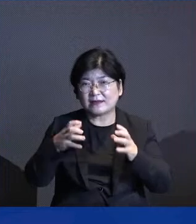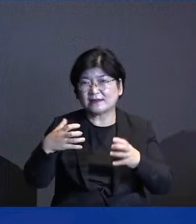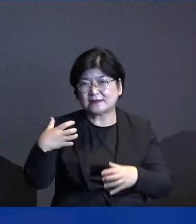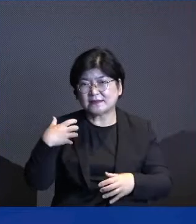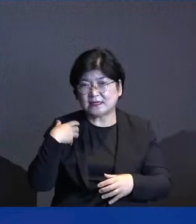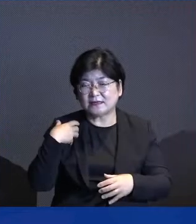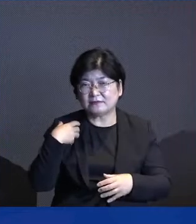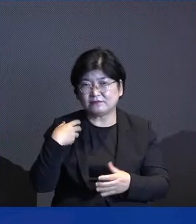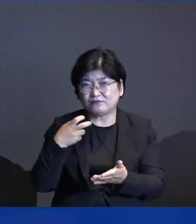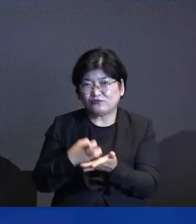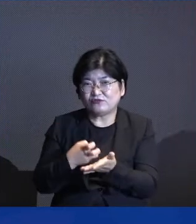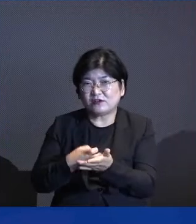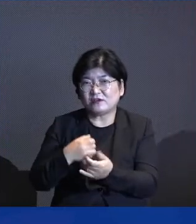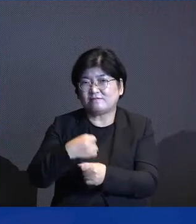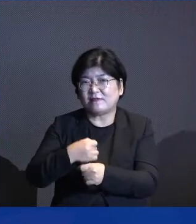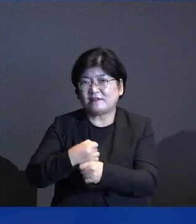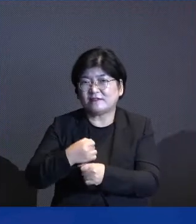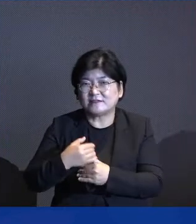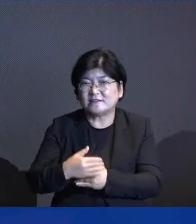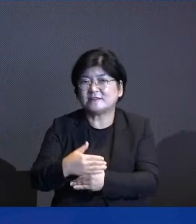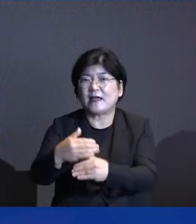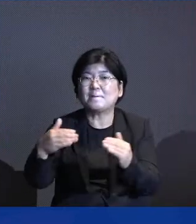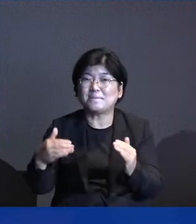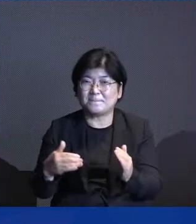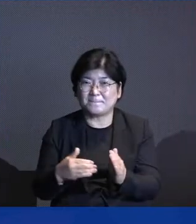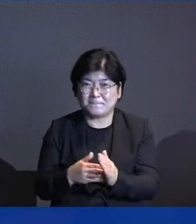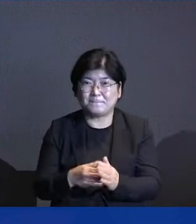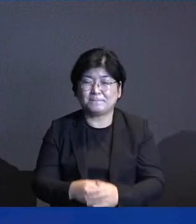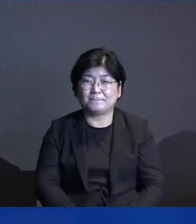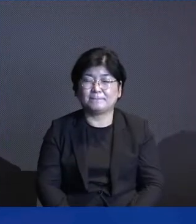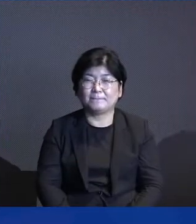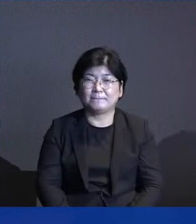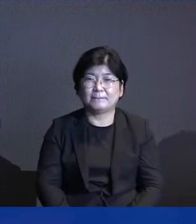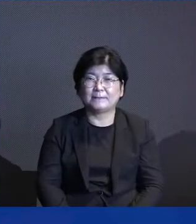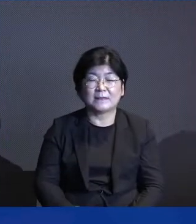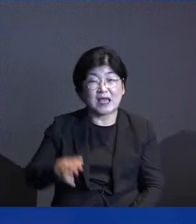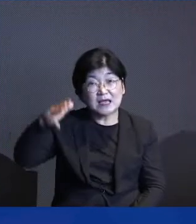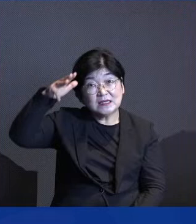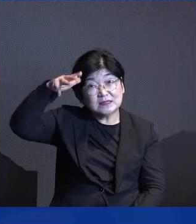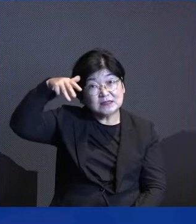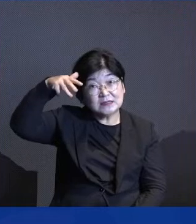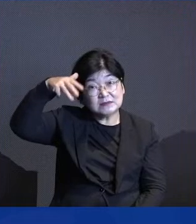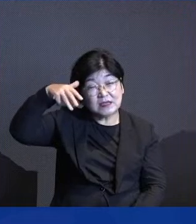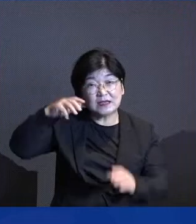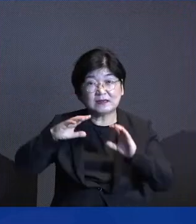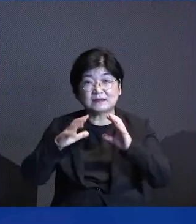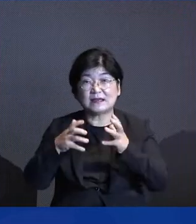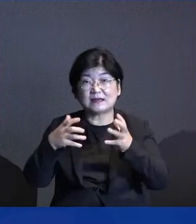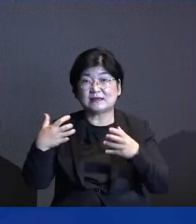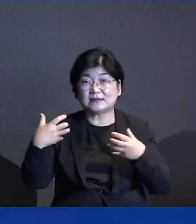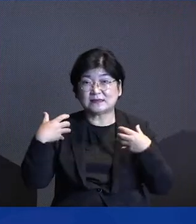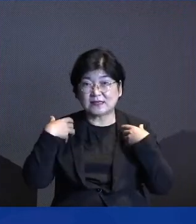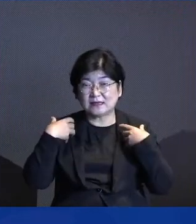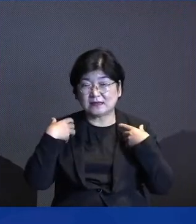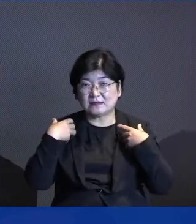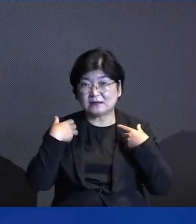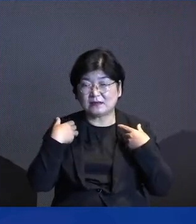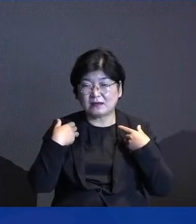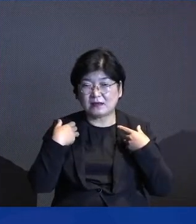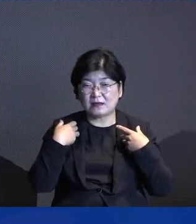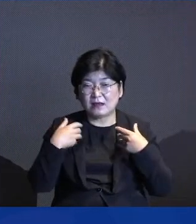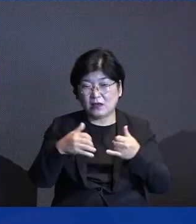these plans they have more community-focused measures, such